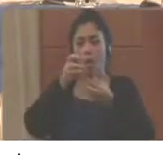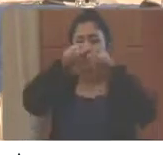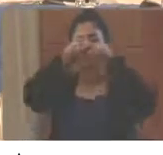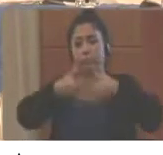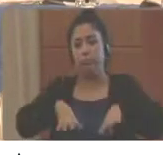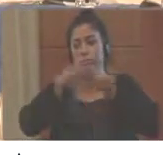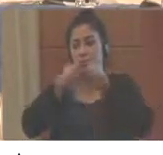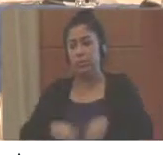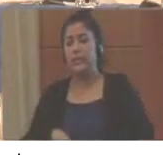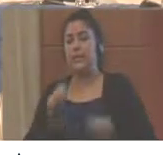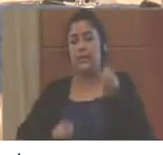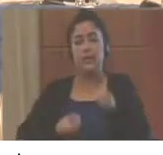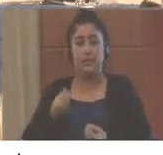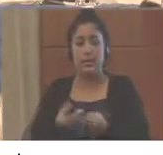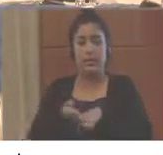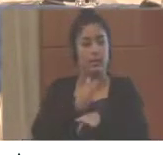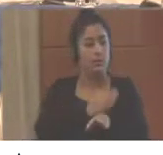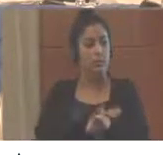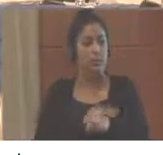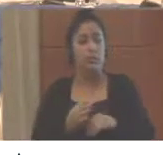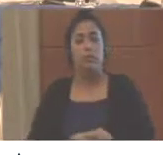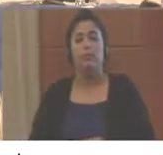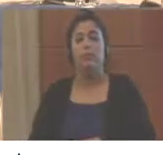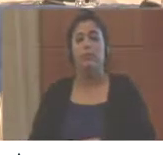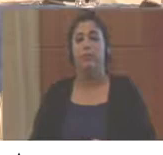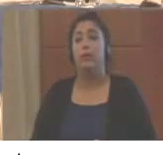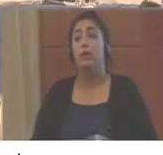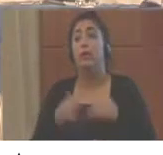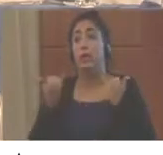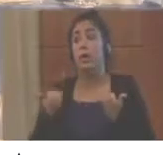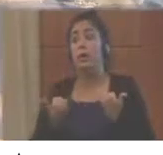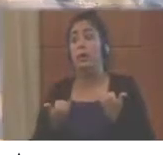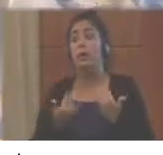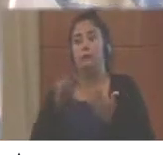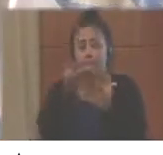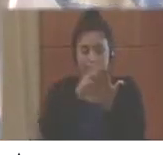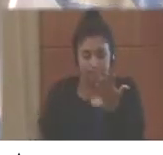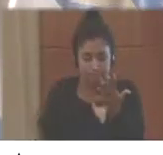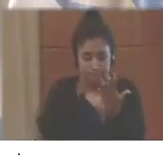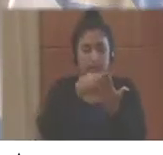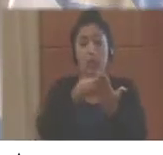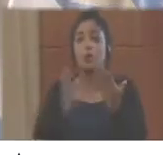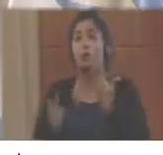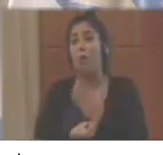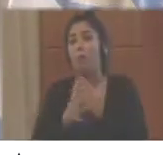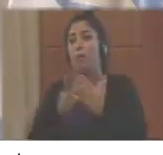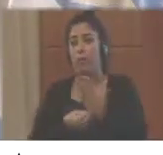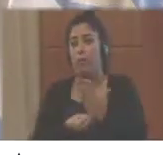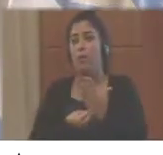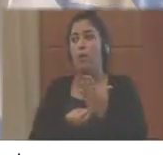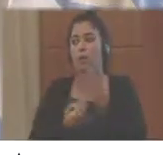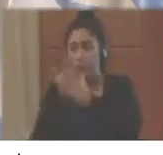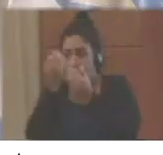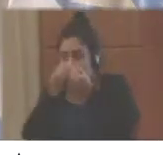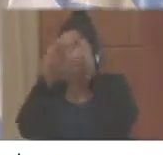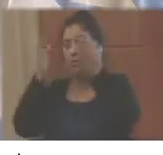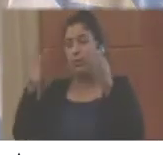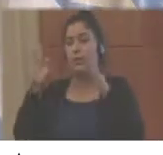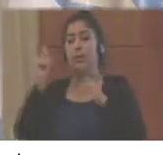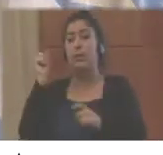and disasters in other instruments of the government. The functions of the Directorate